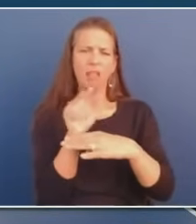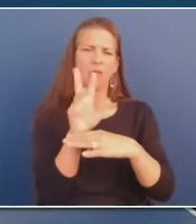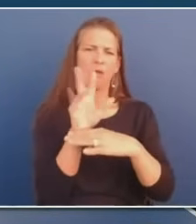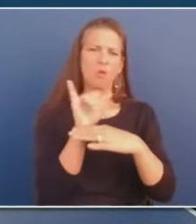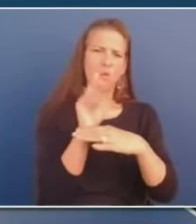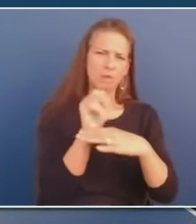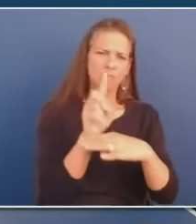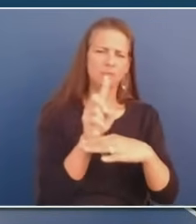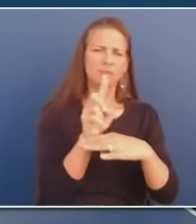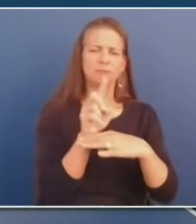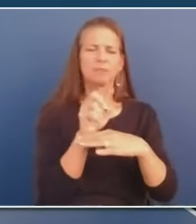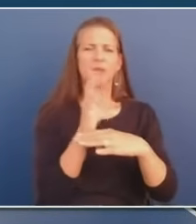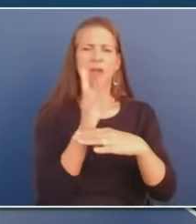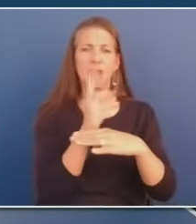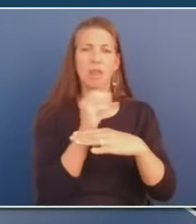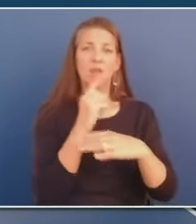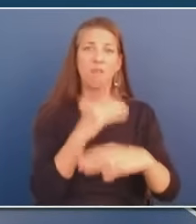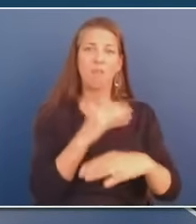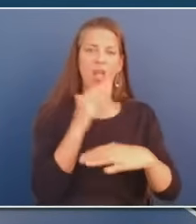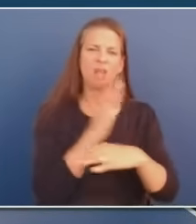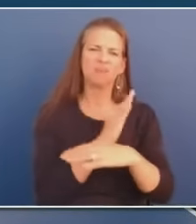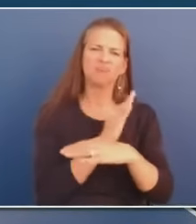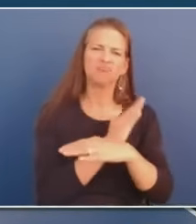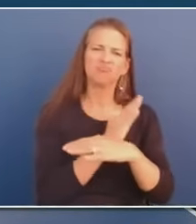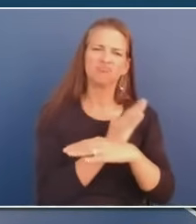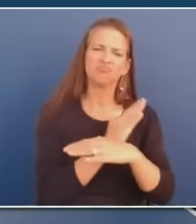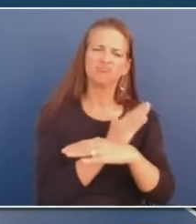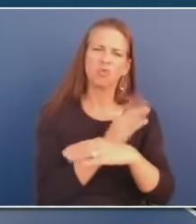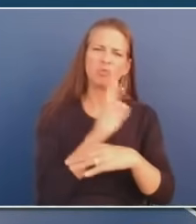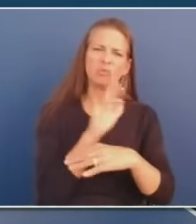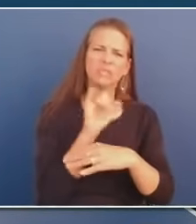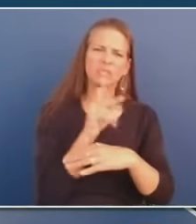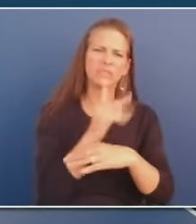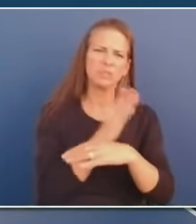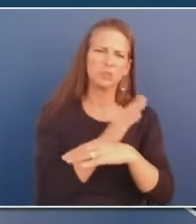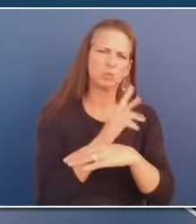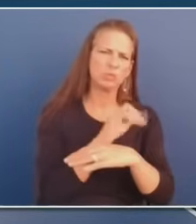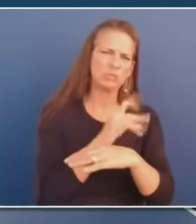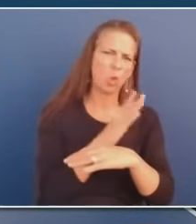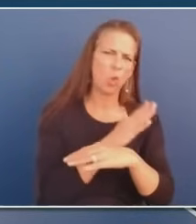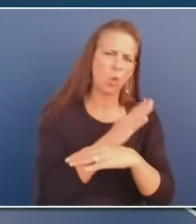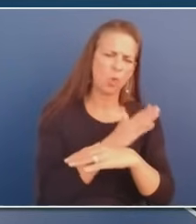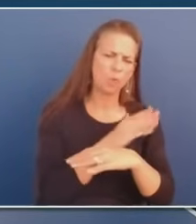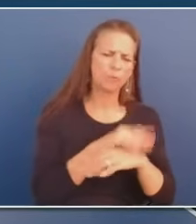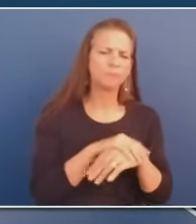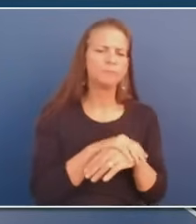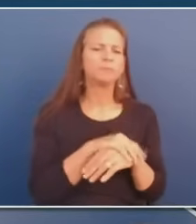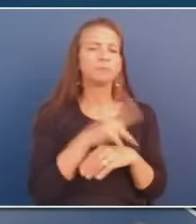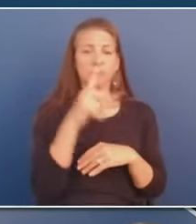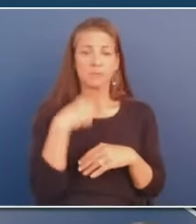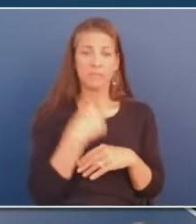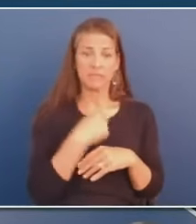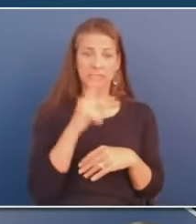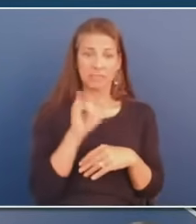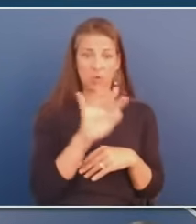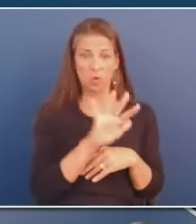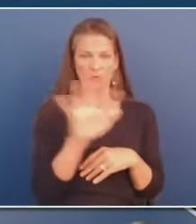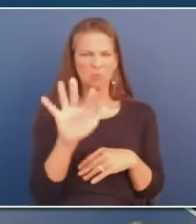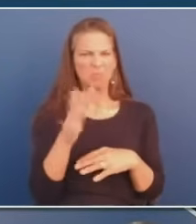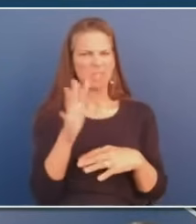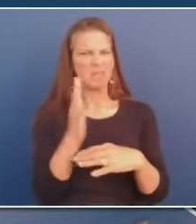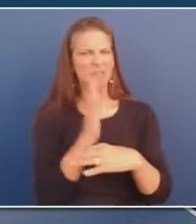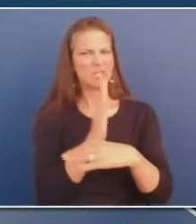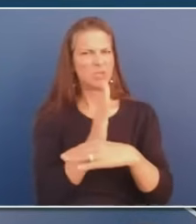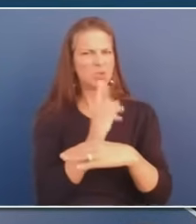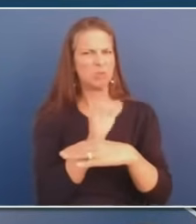medium of flooding. When you look across Kentucky, almost all of us are at least in slight risk. And then we start worrying about